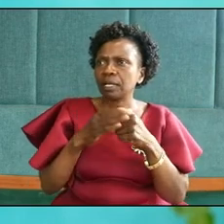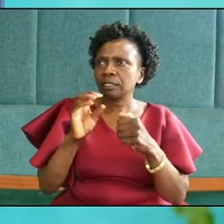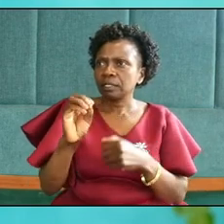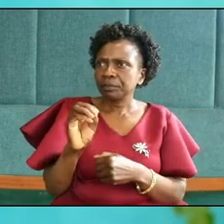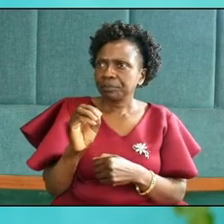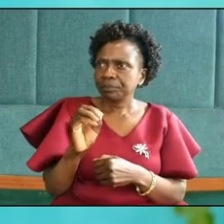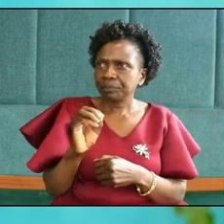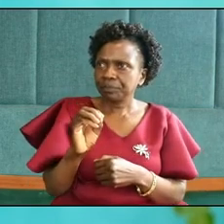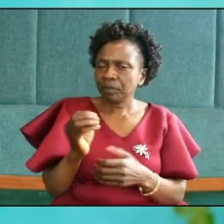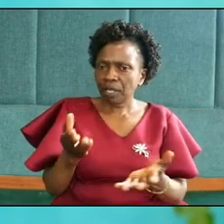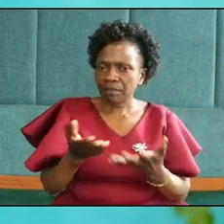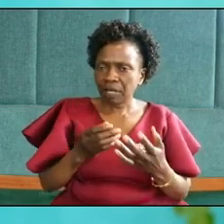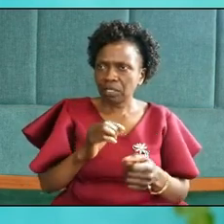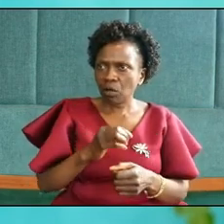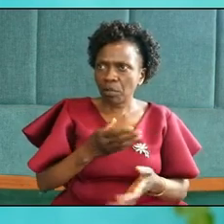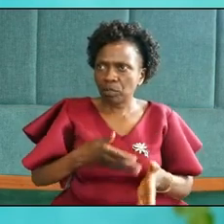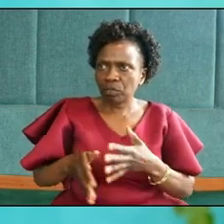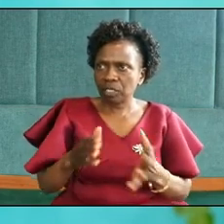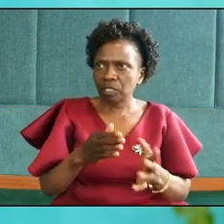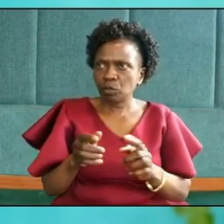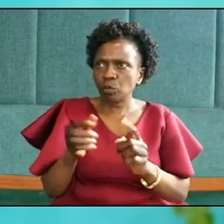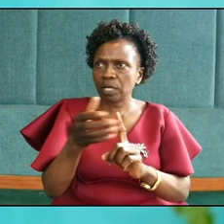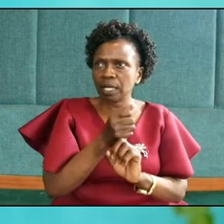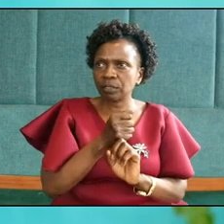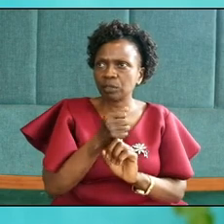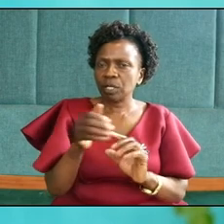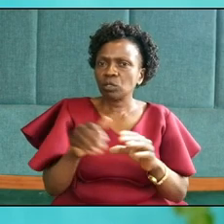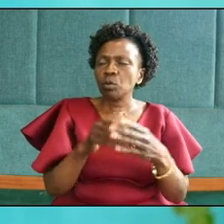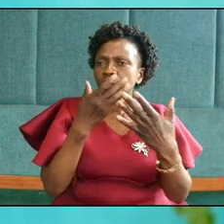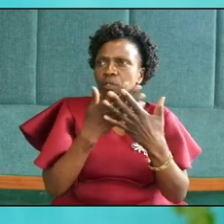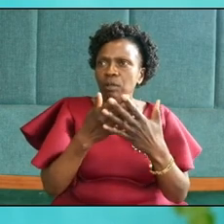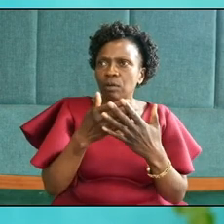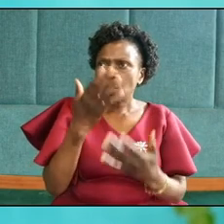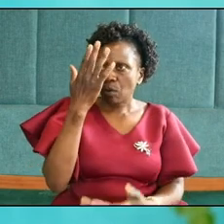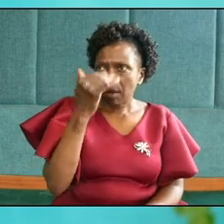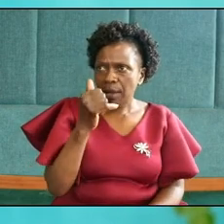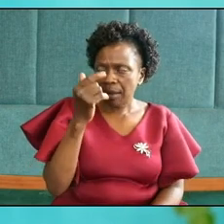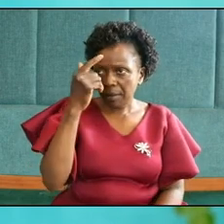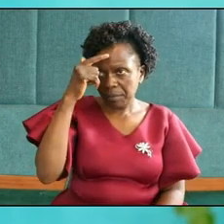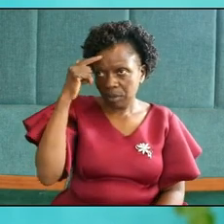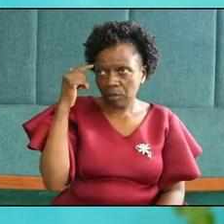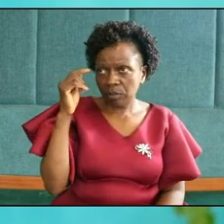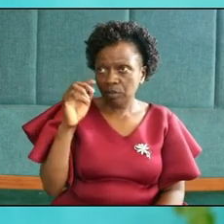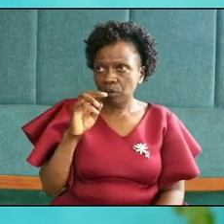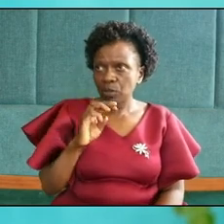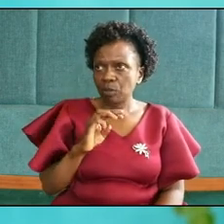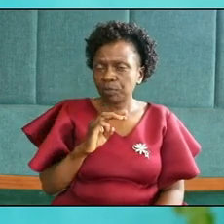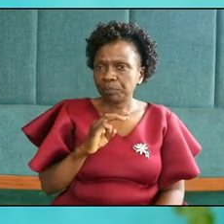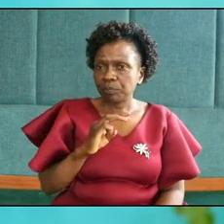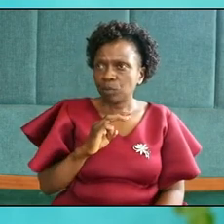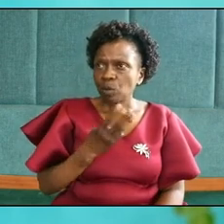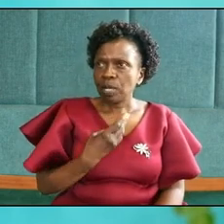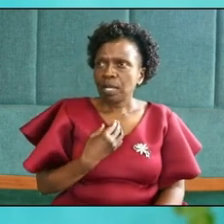Mandela Rules, giving us opportunity to get into prisons because we have an open door. And governments have done so